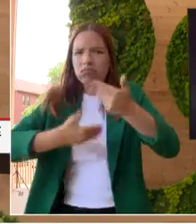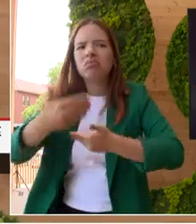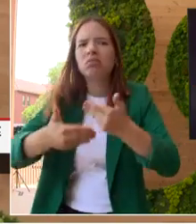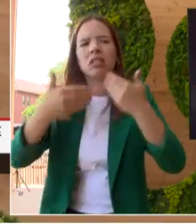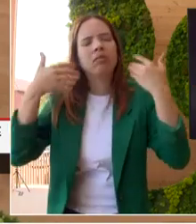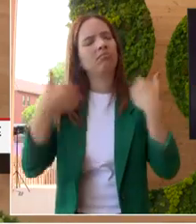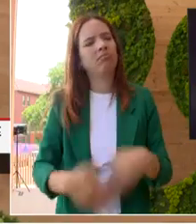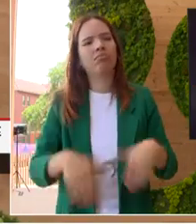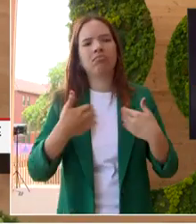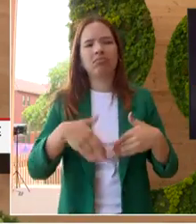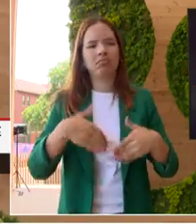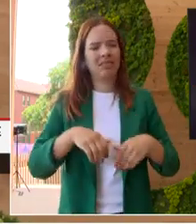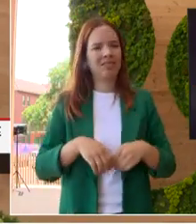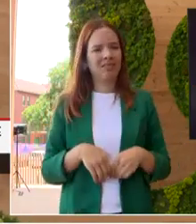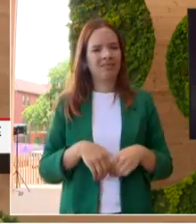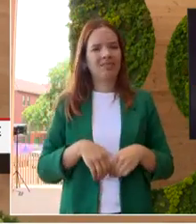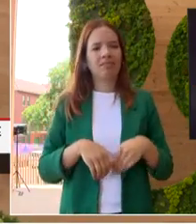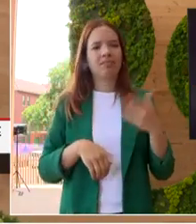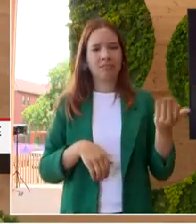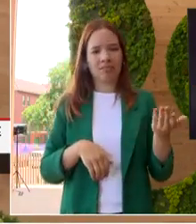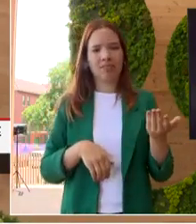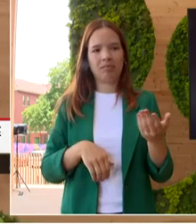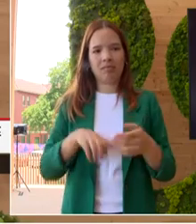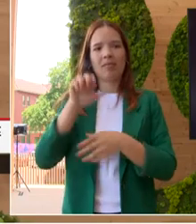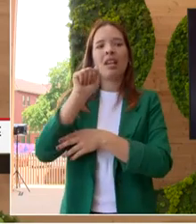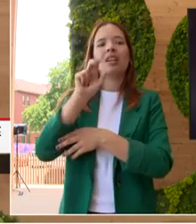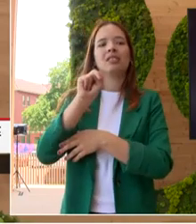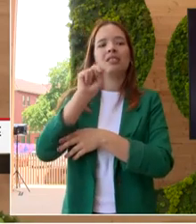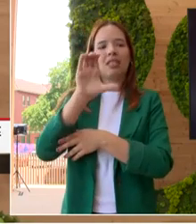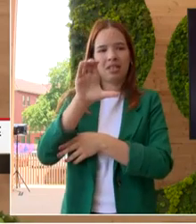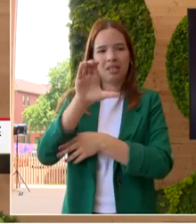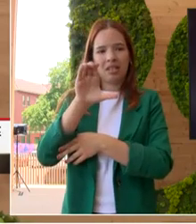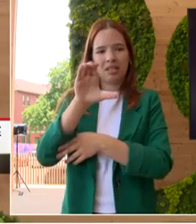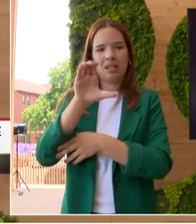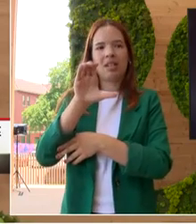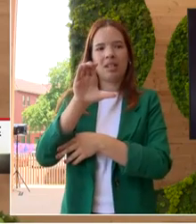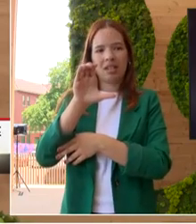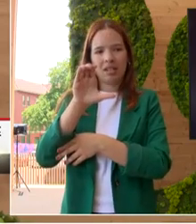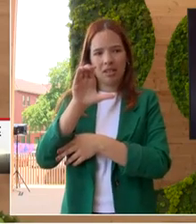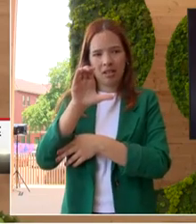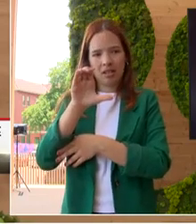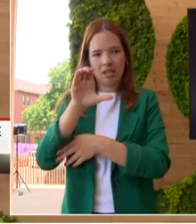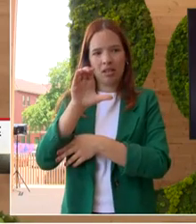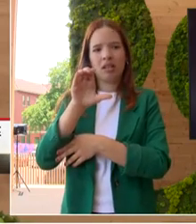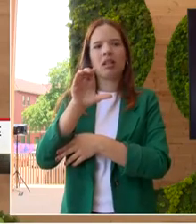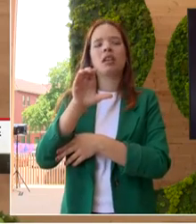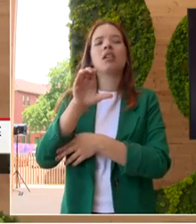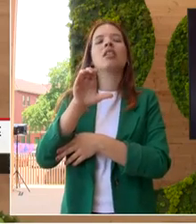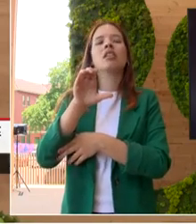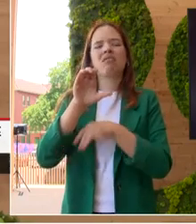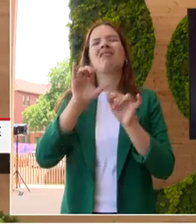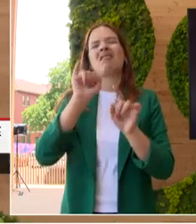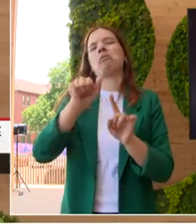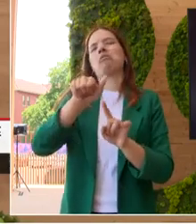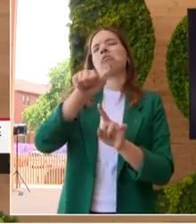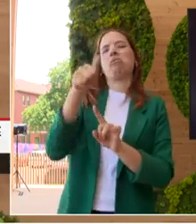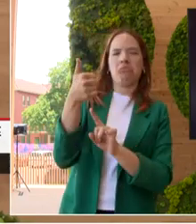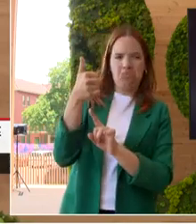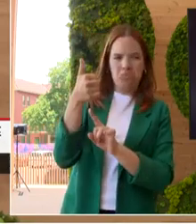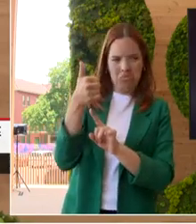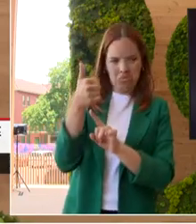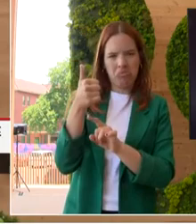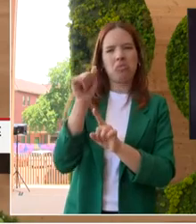ANC 8C, wow, you've provided so much guidance and support, and thank you